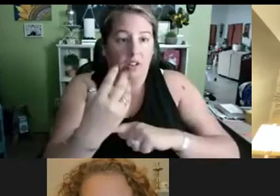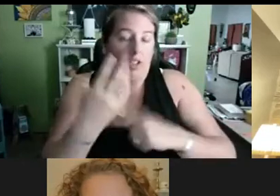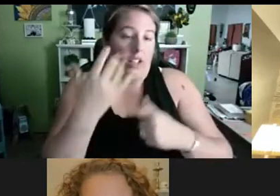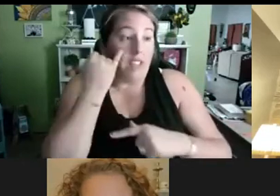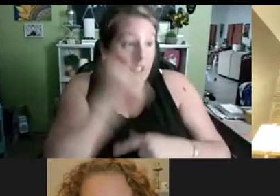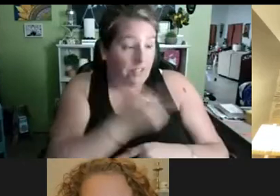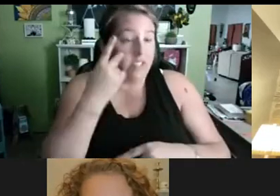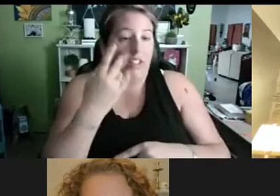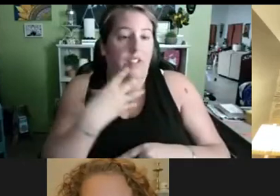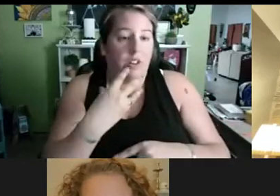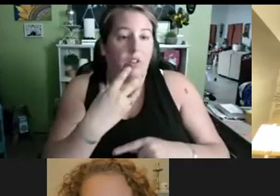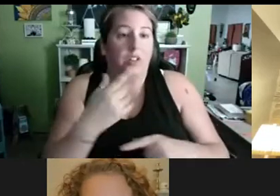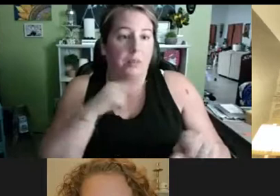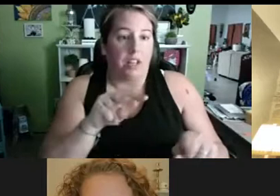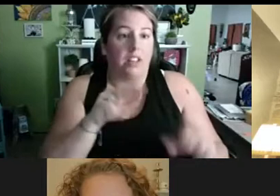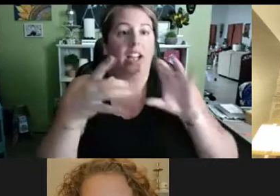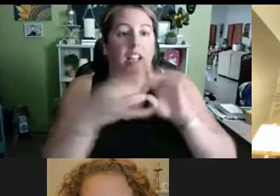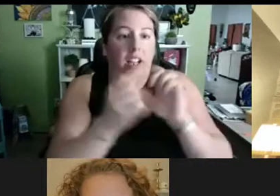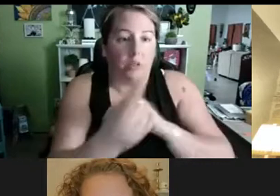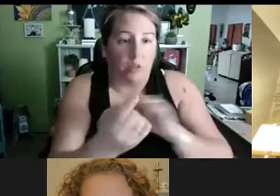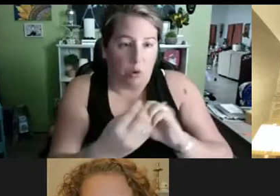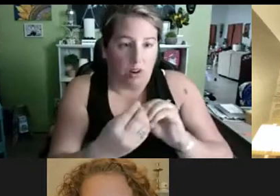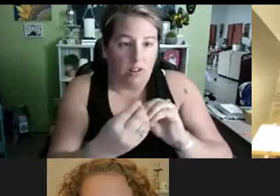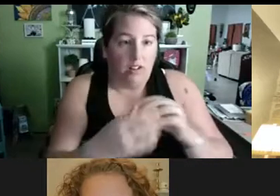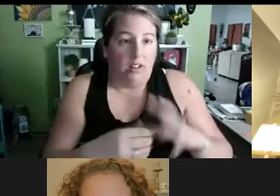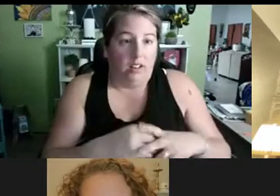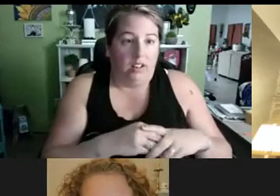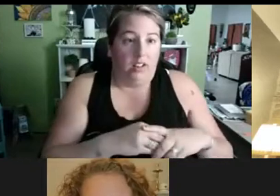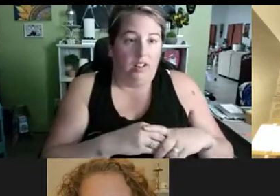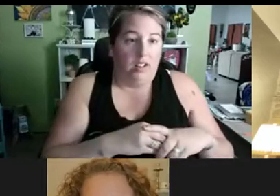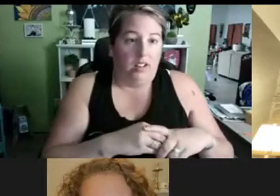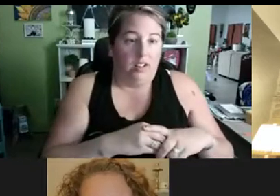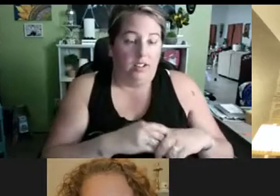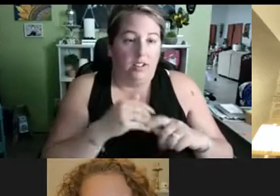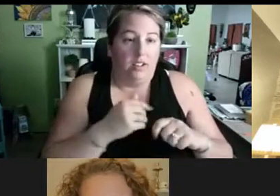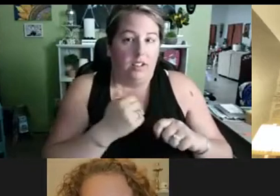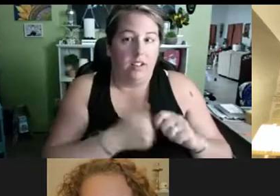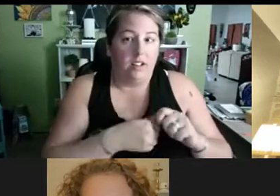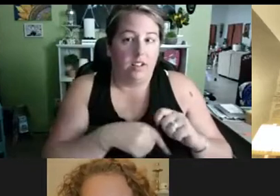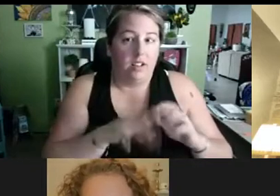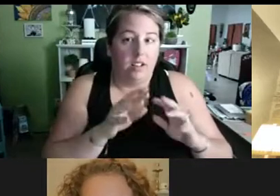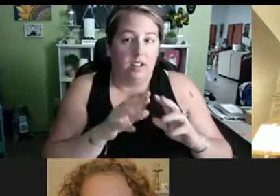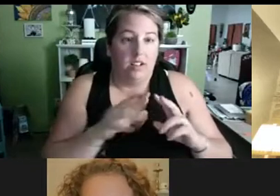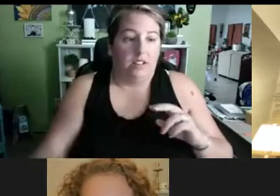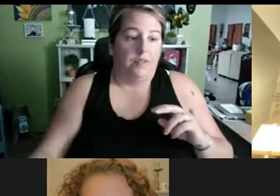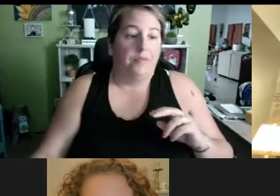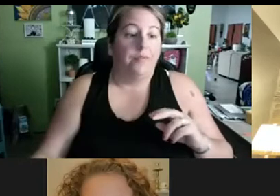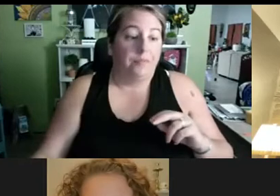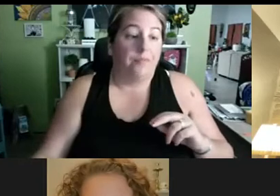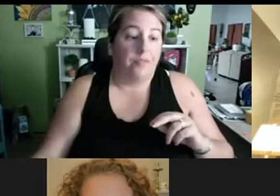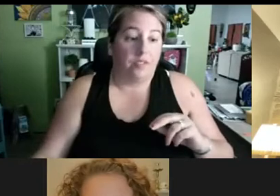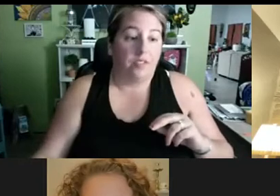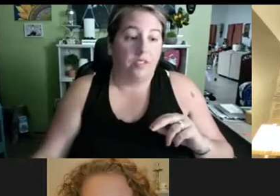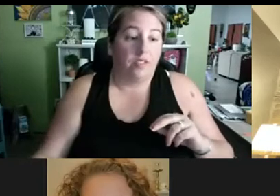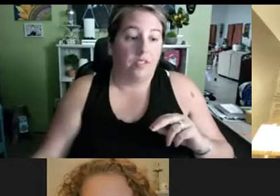or like if they see a video, they're gonna be like, they can connect with you more. Right. And look at the way that it looks, right? Like